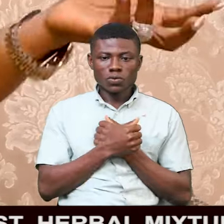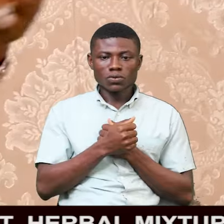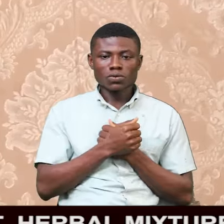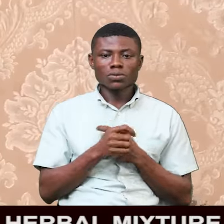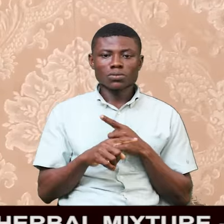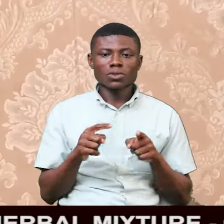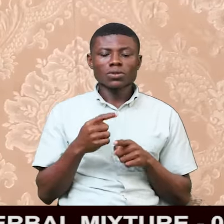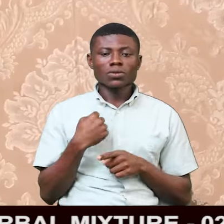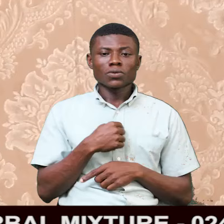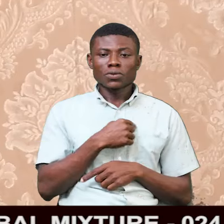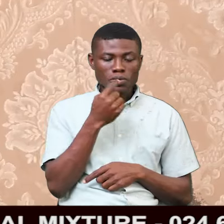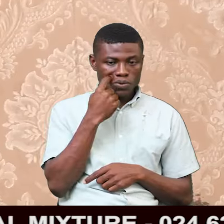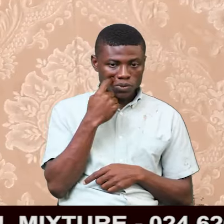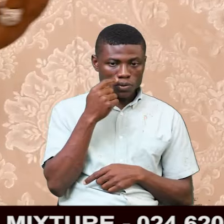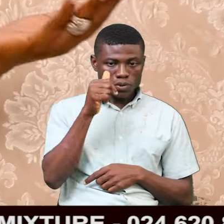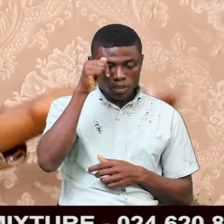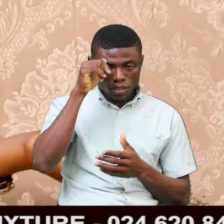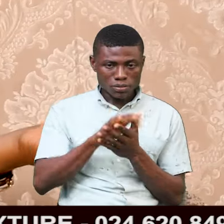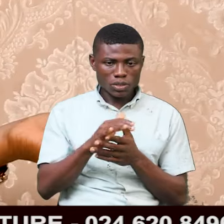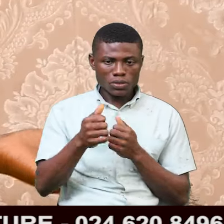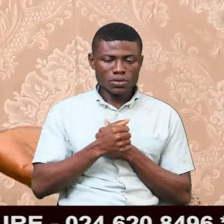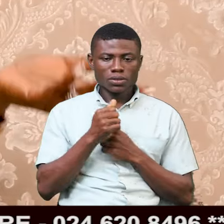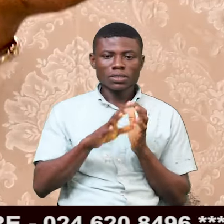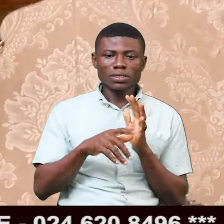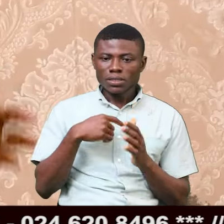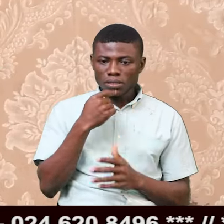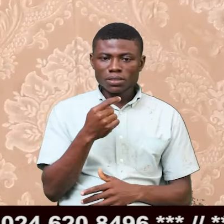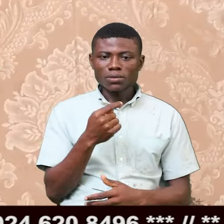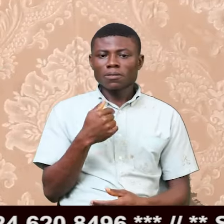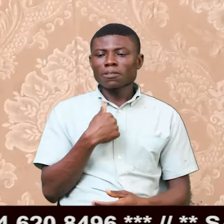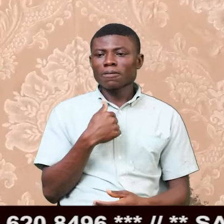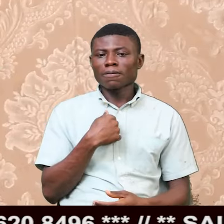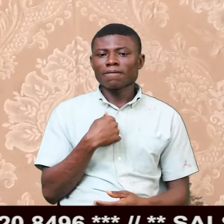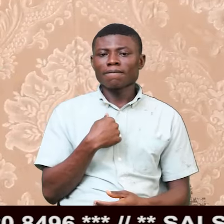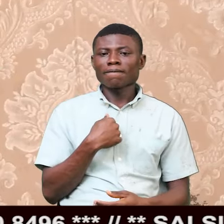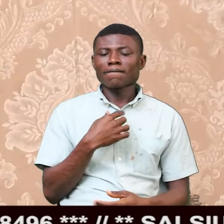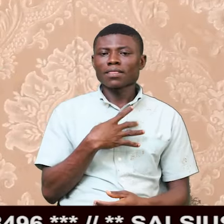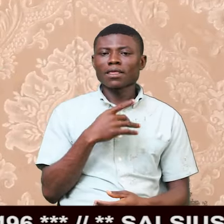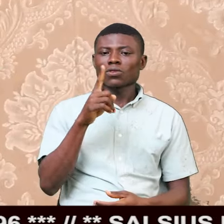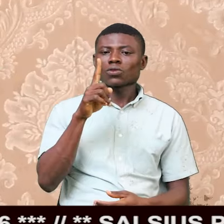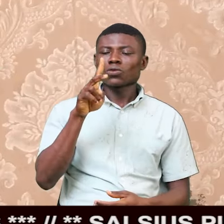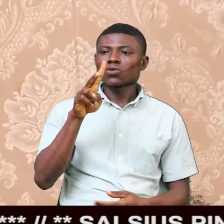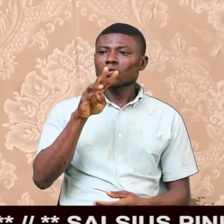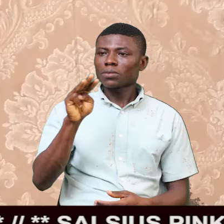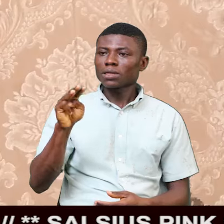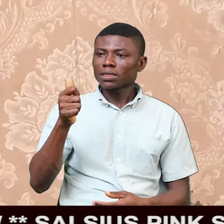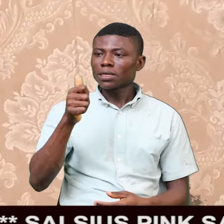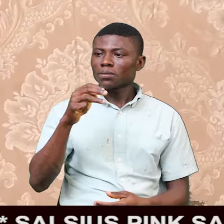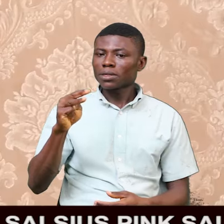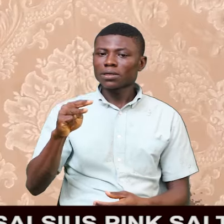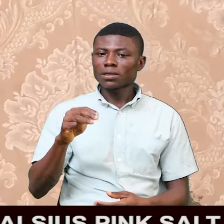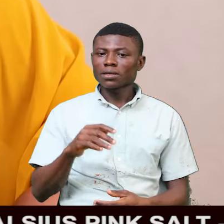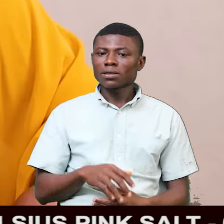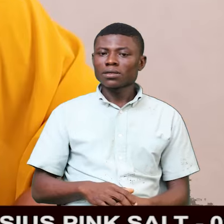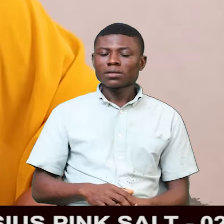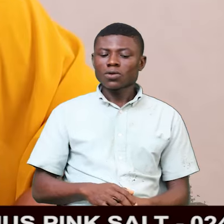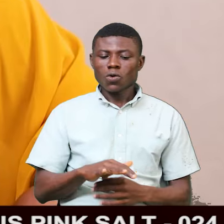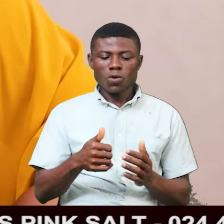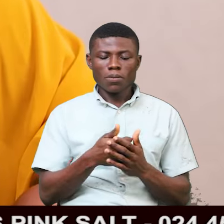ti hu sa wo kru do na o ka che o se me pe 2 million na wo 10 million account mo be pupu